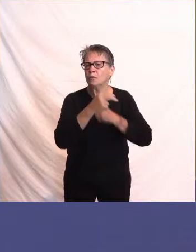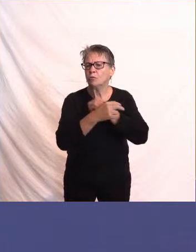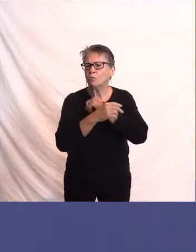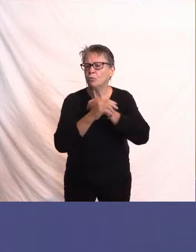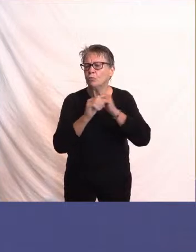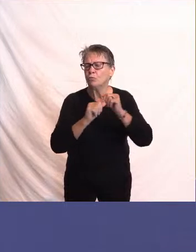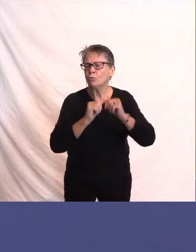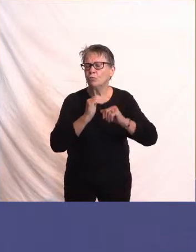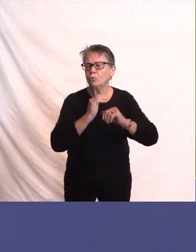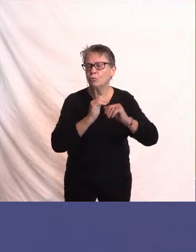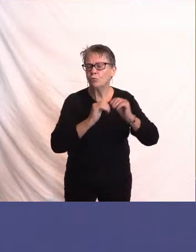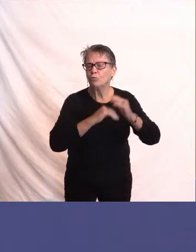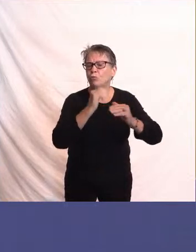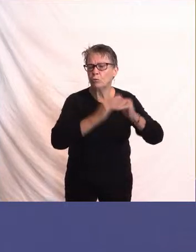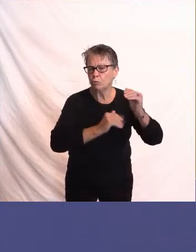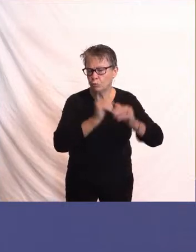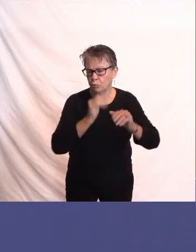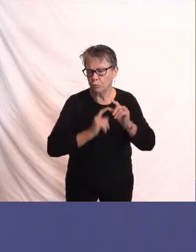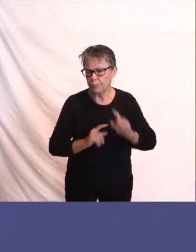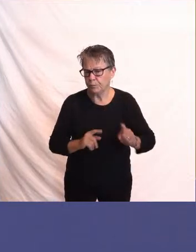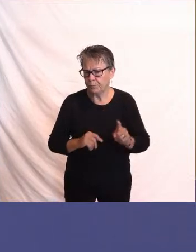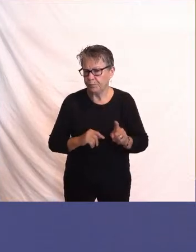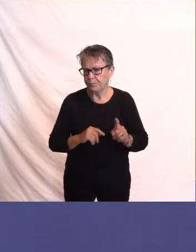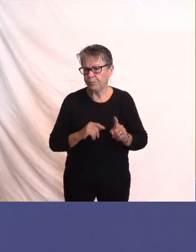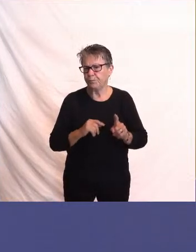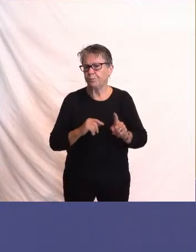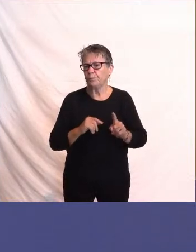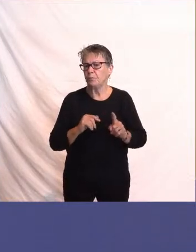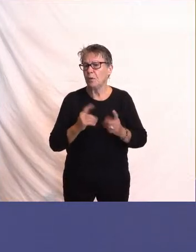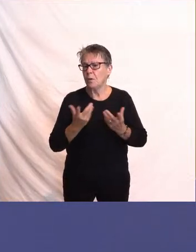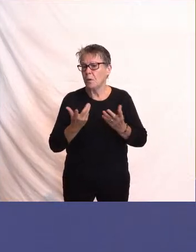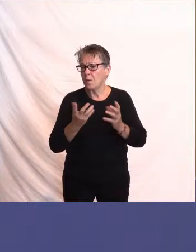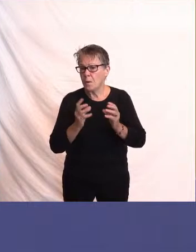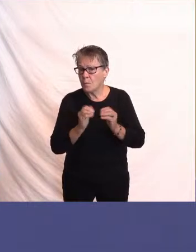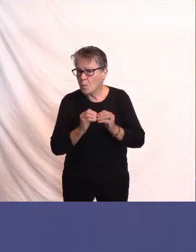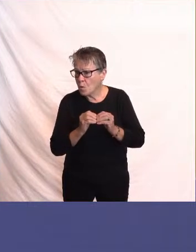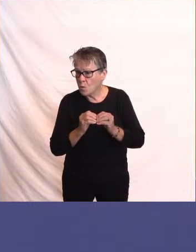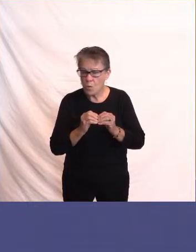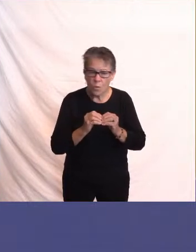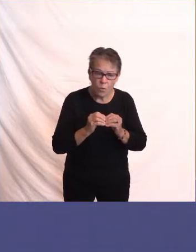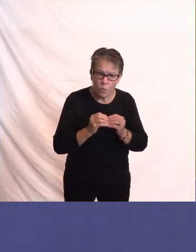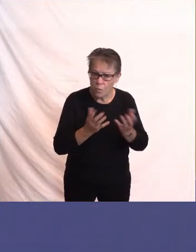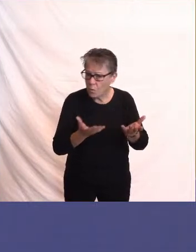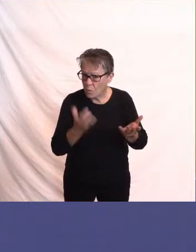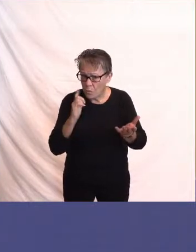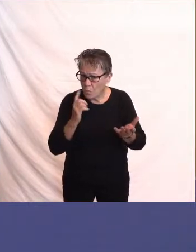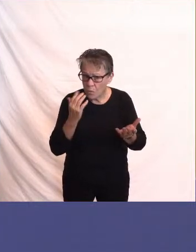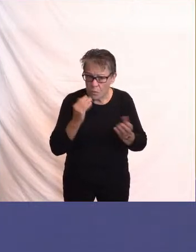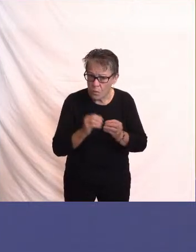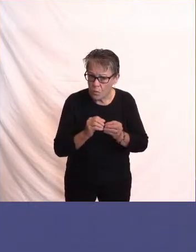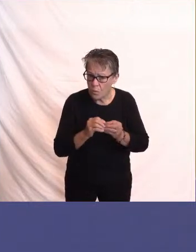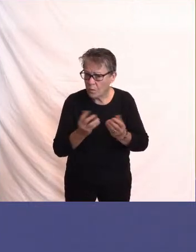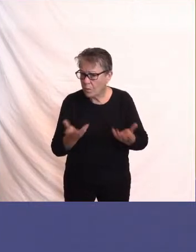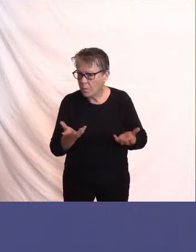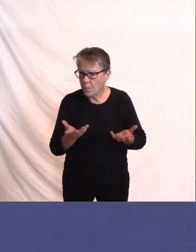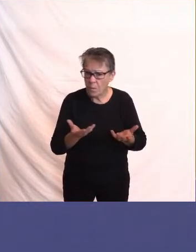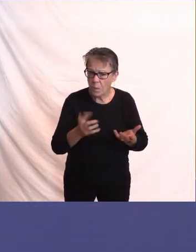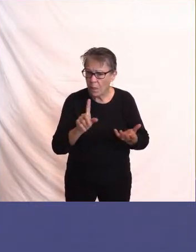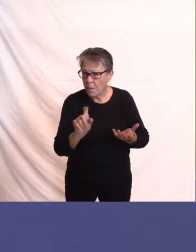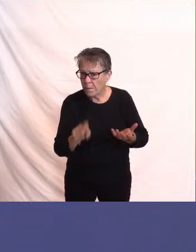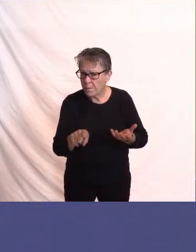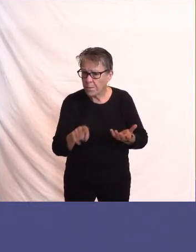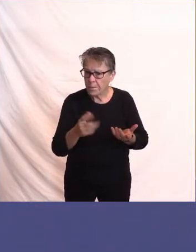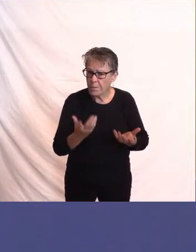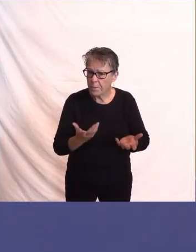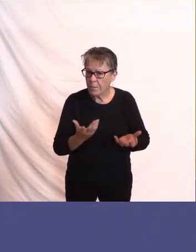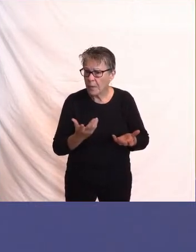one question for you, Commissioner Persicelli. For a little while now, you've noted a pretty clear difference